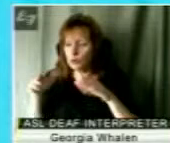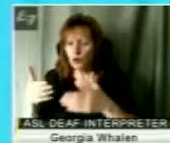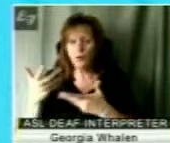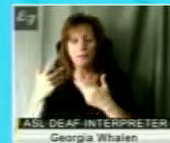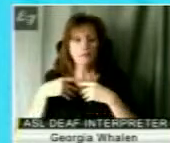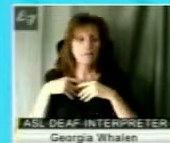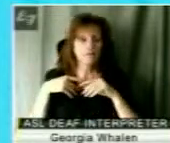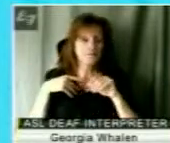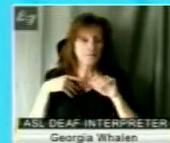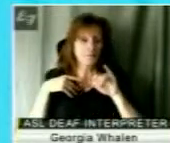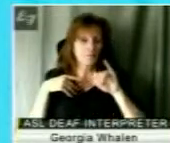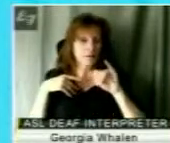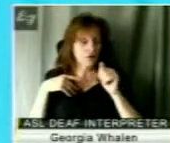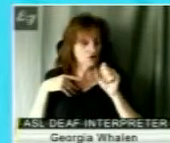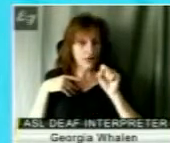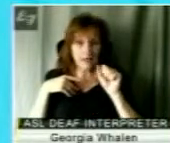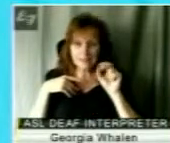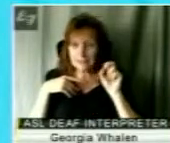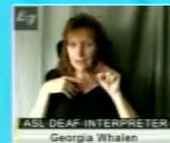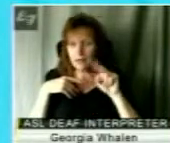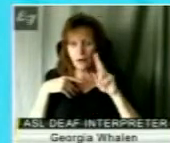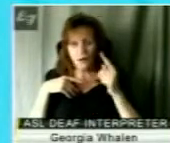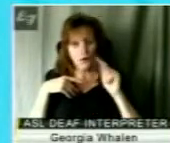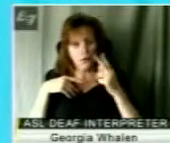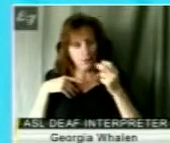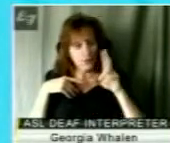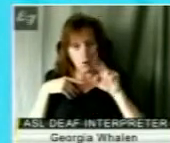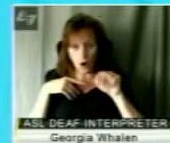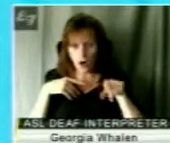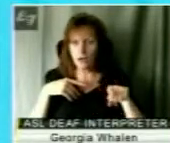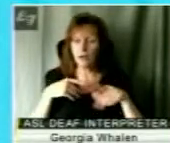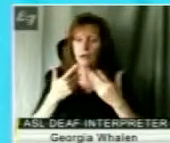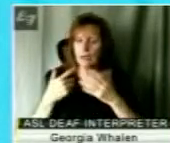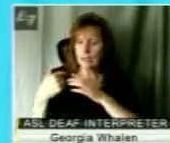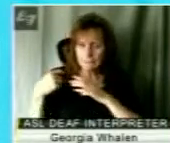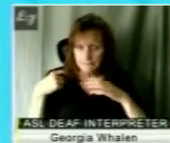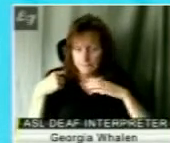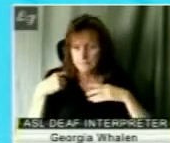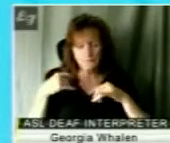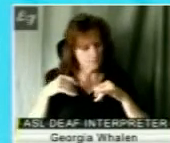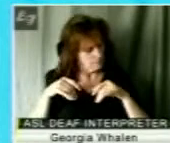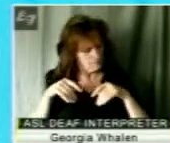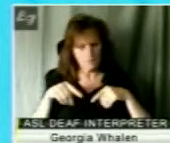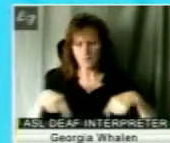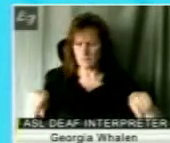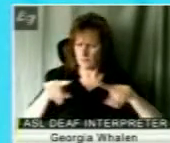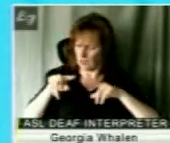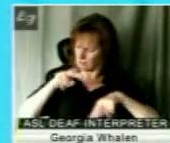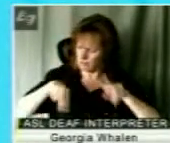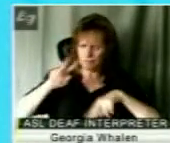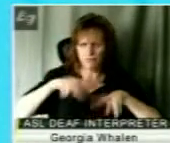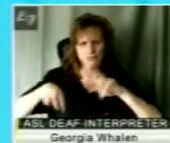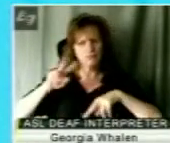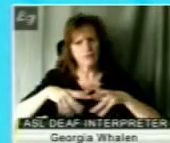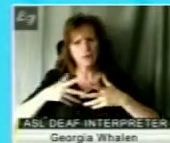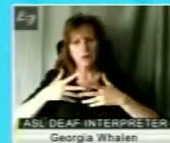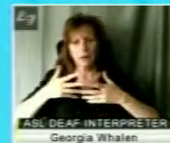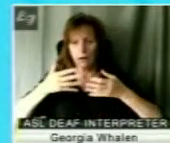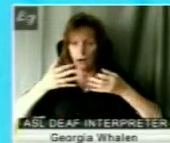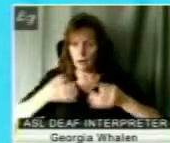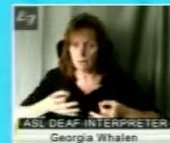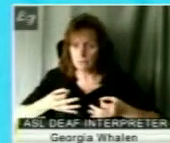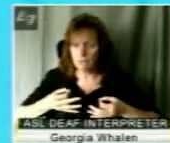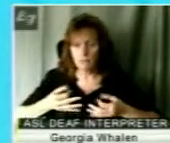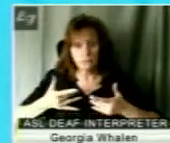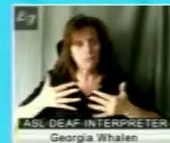at ways they can help and support that. And council's been looking at that as well. So we don't have anything more specific at this point, but